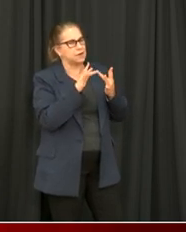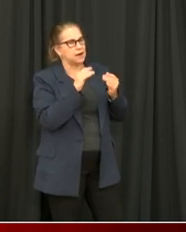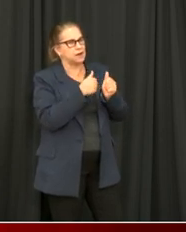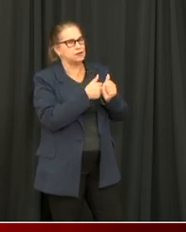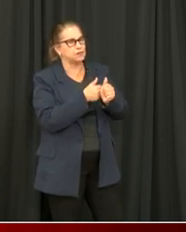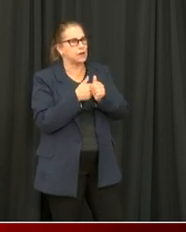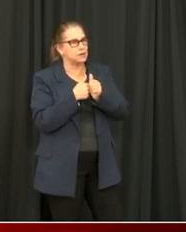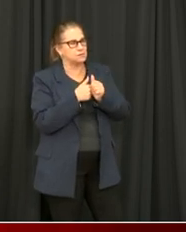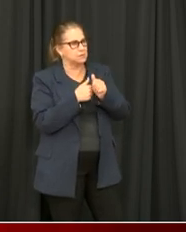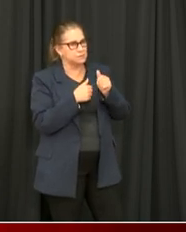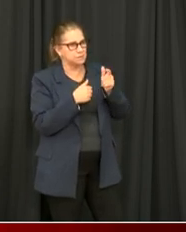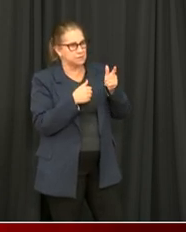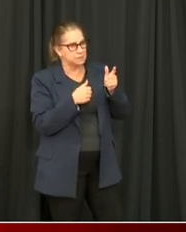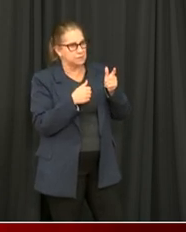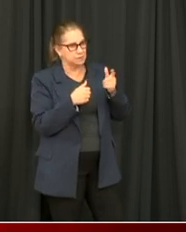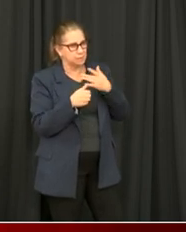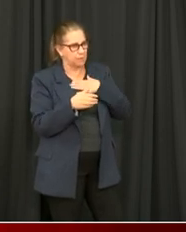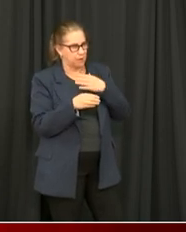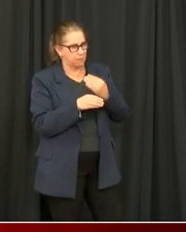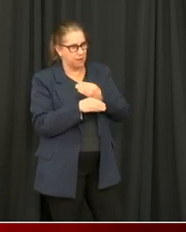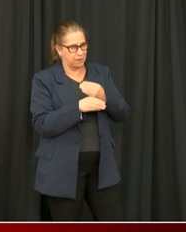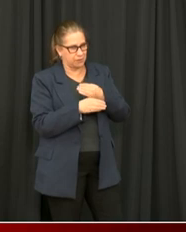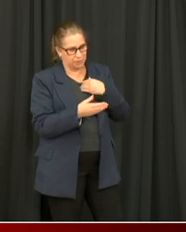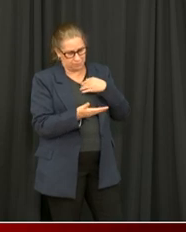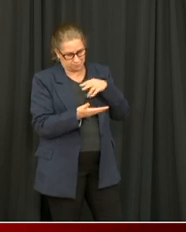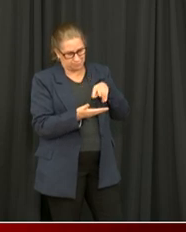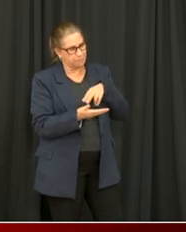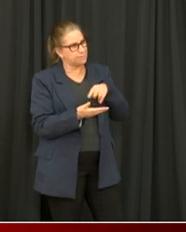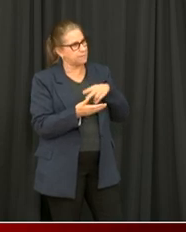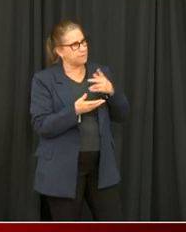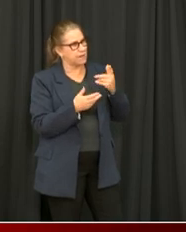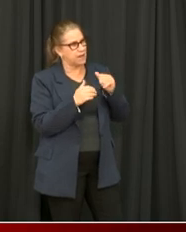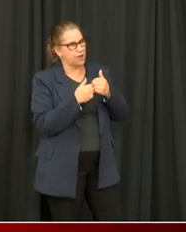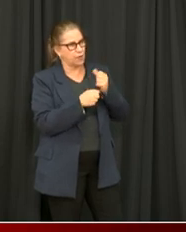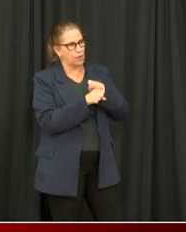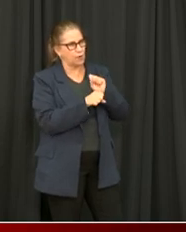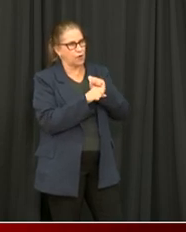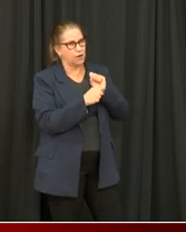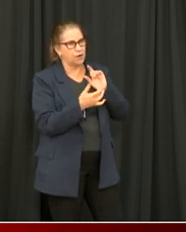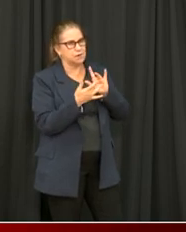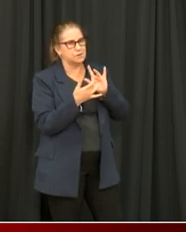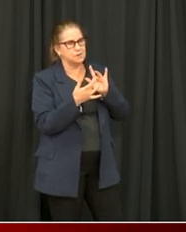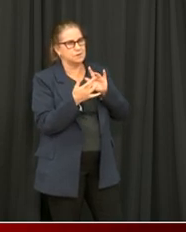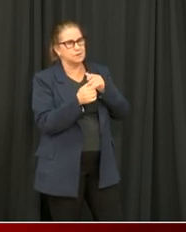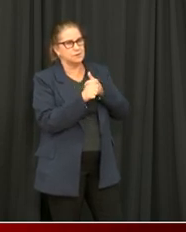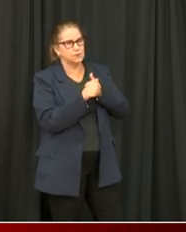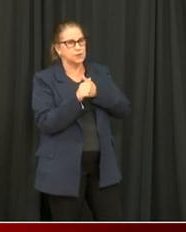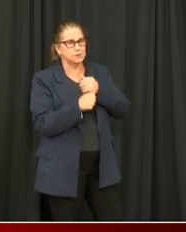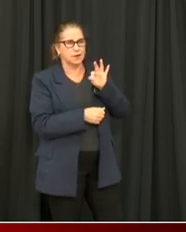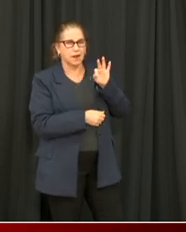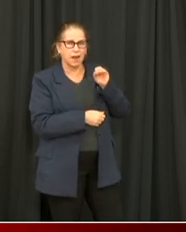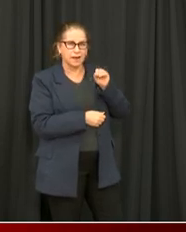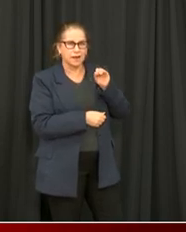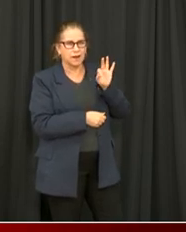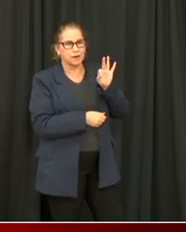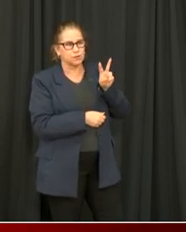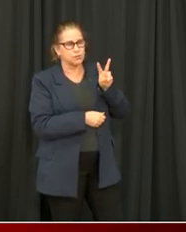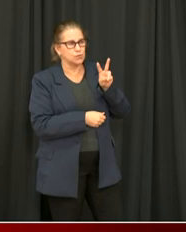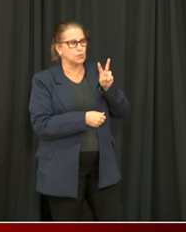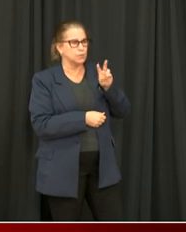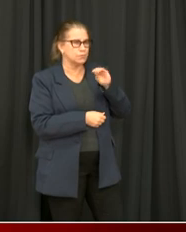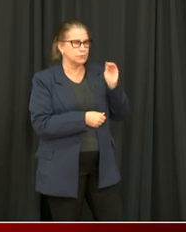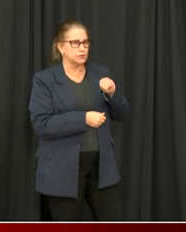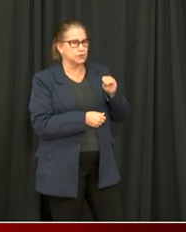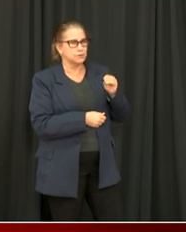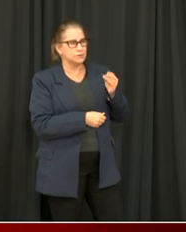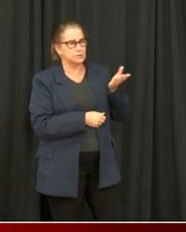my math, and my math might be wrong, but if you had 90 and 92% the past 2 days, even if you had 0 for the